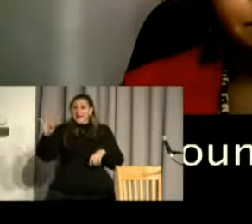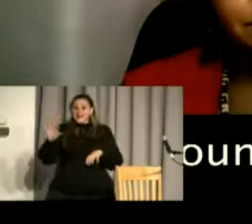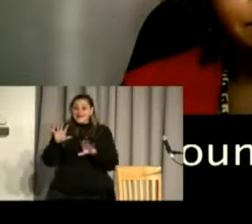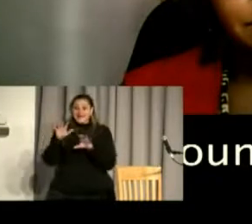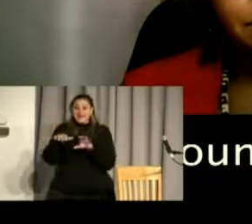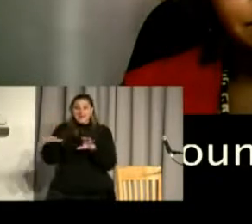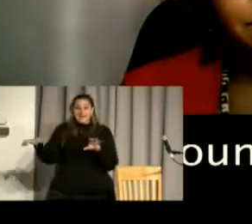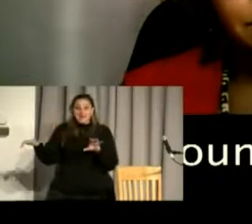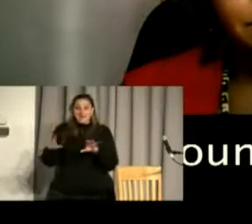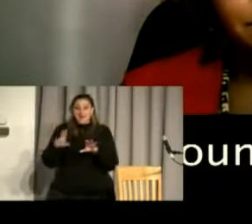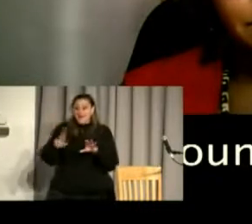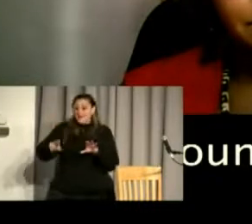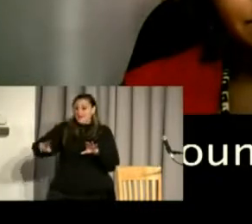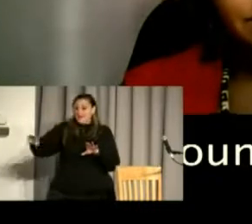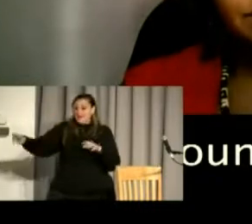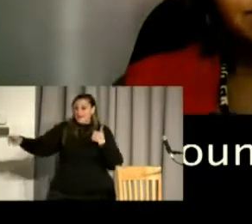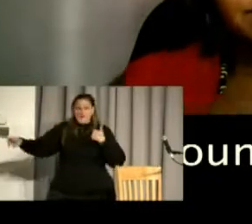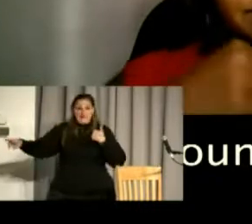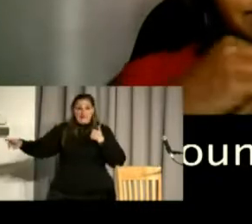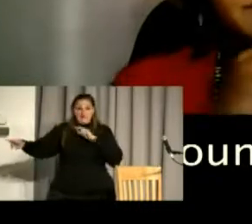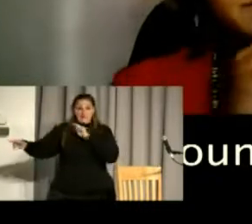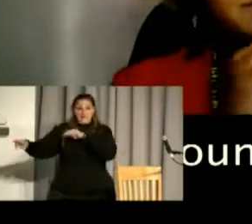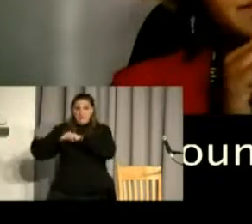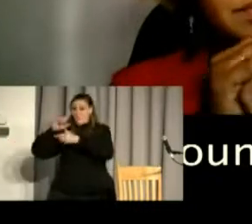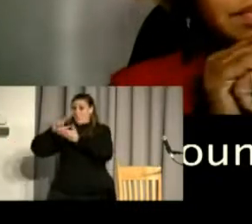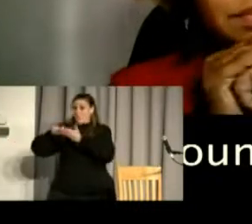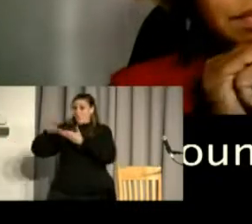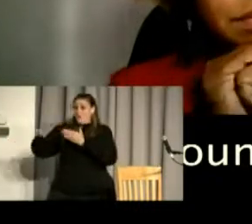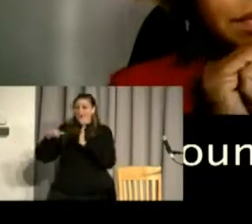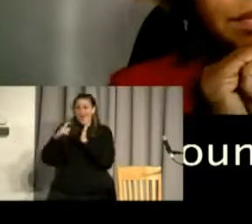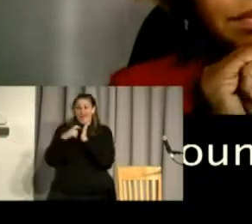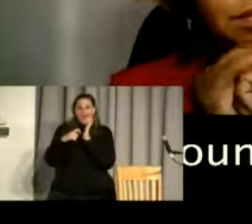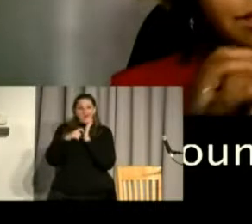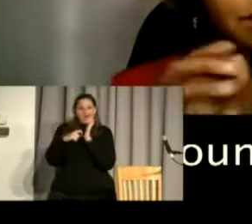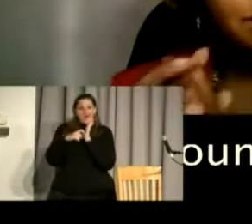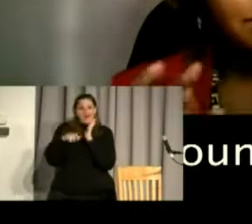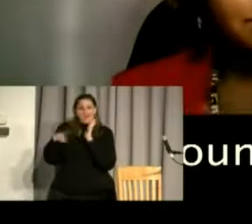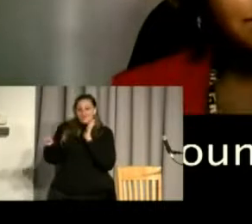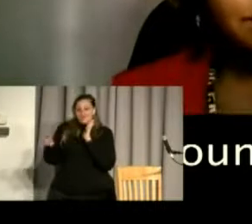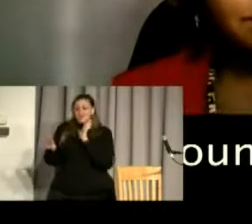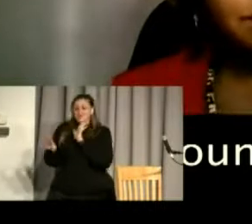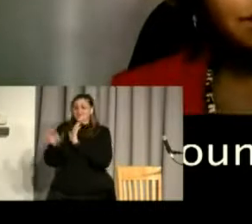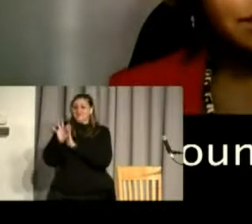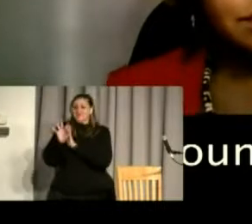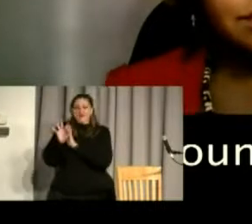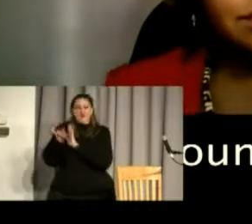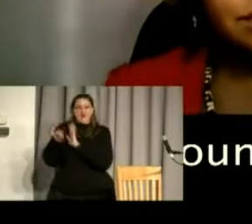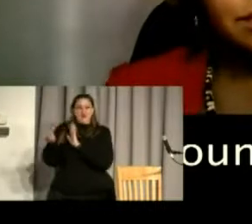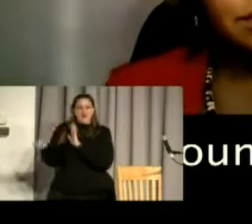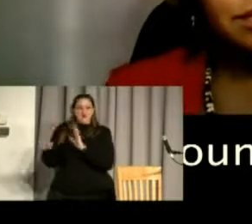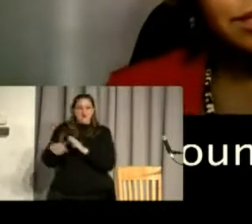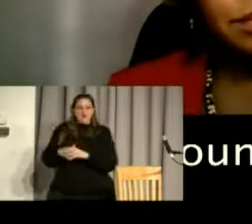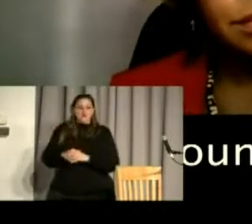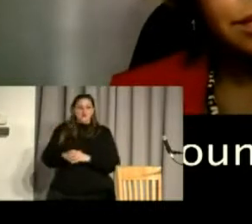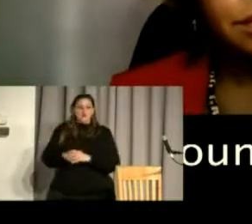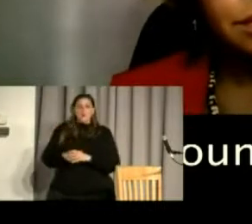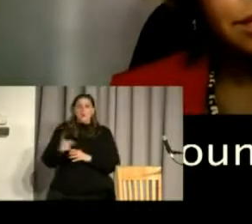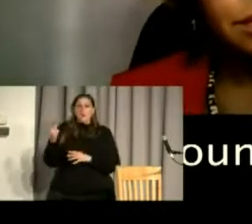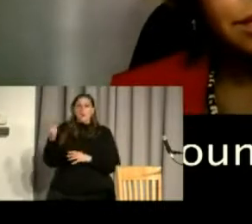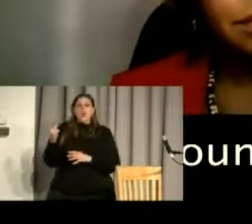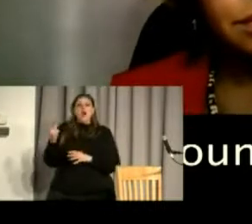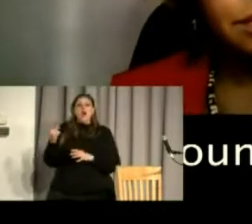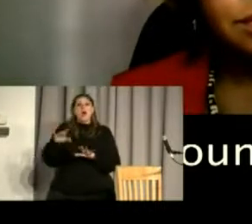historically enslaved people were identified by an archaeology firm that was hired by Rise St. James. One